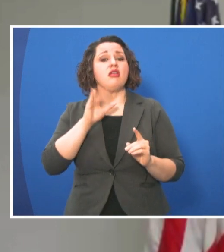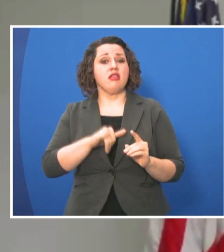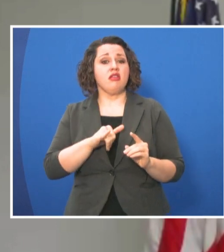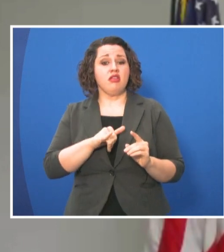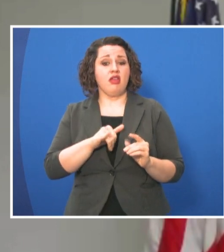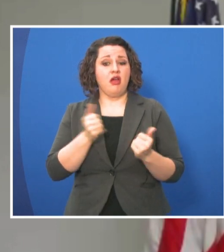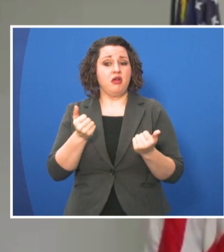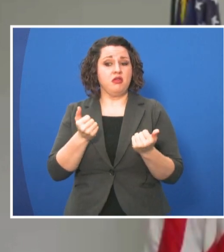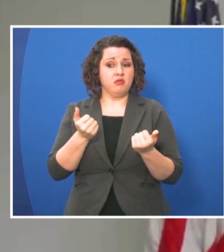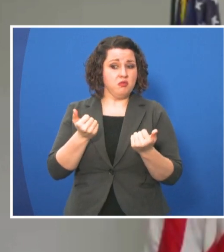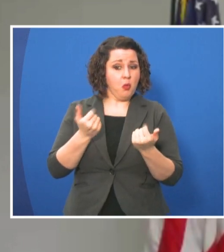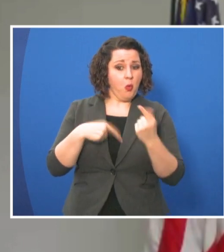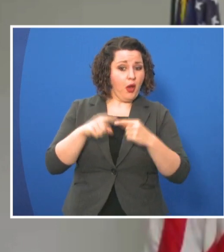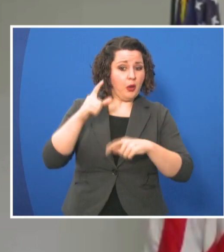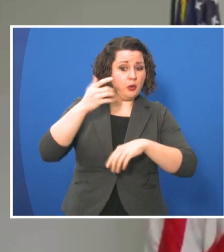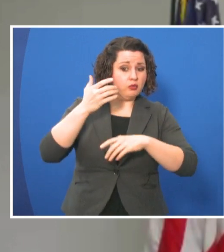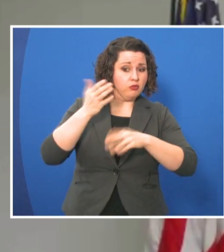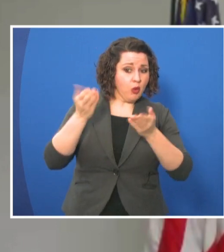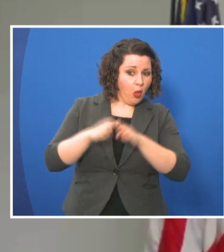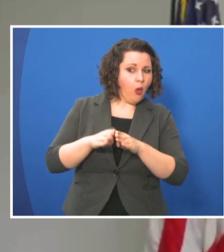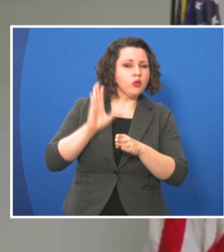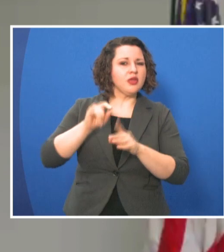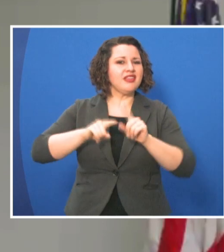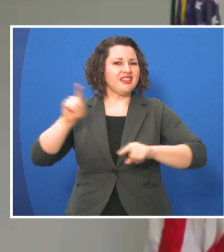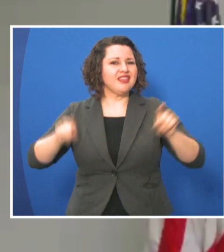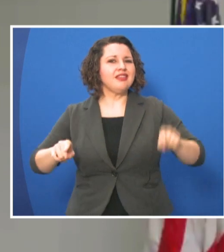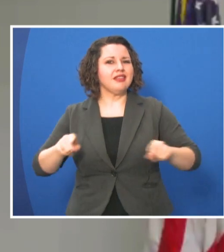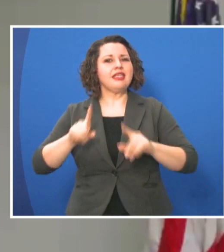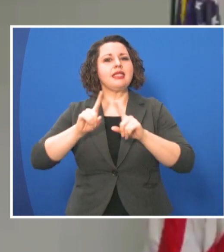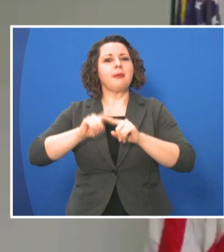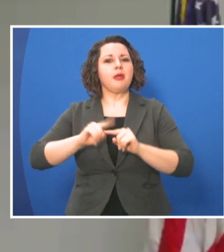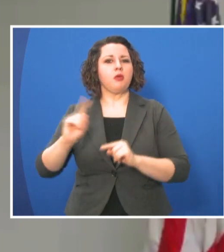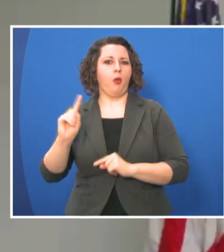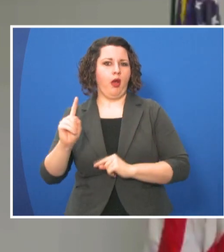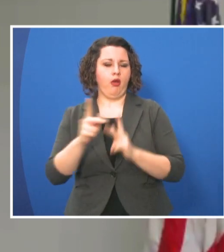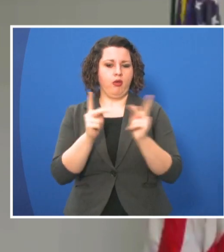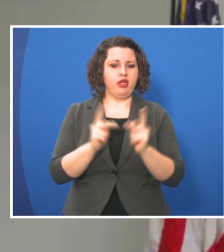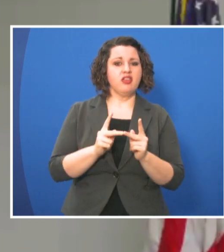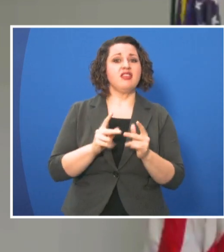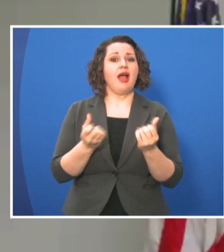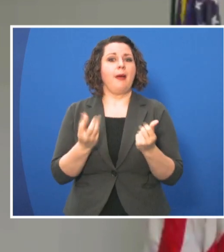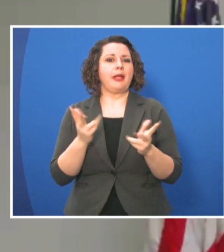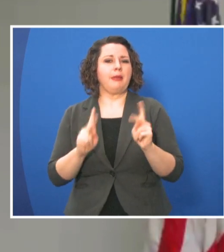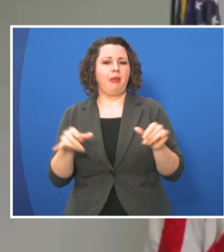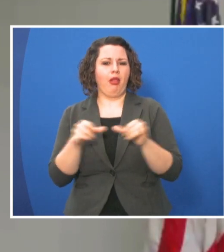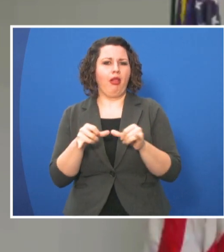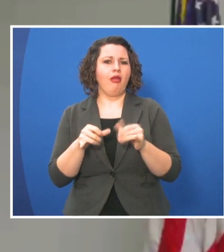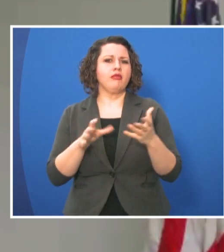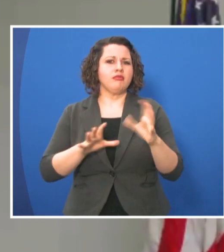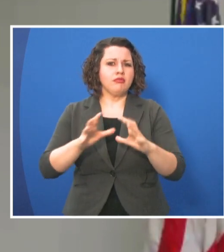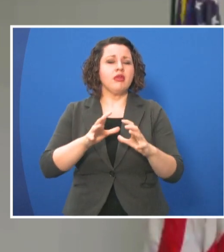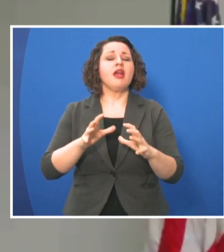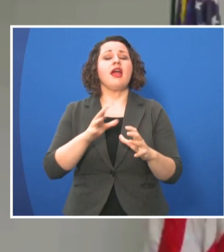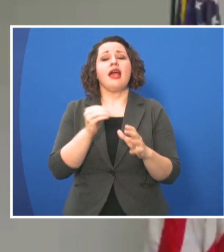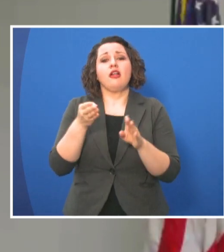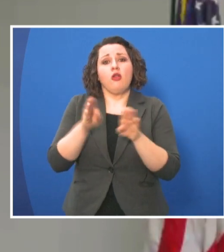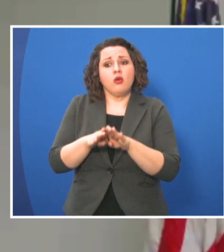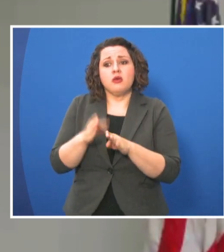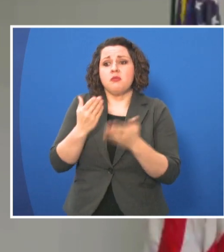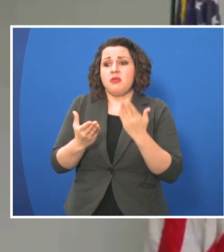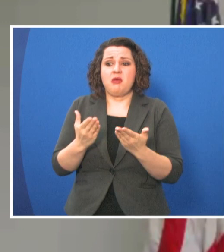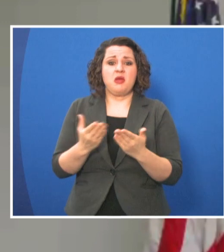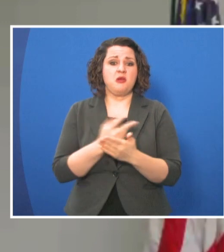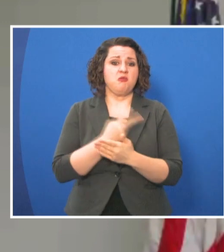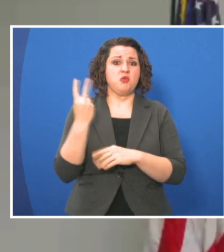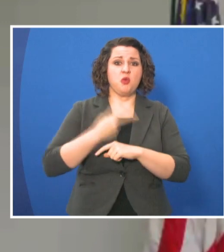closure may vary depending on the number of cases, the location, and the size of the program, and closures may be from 2 days to 2